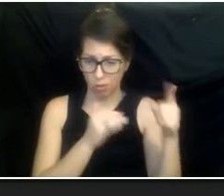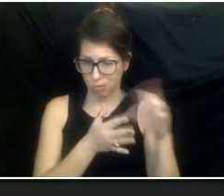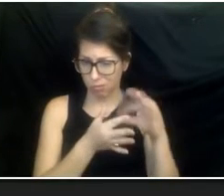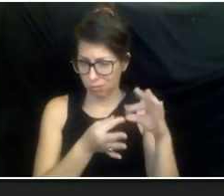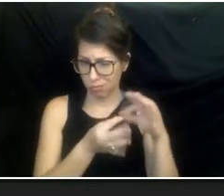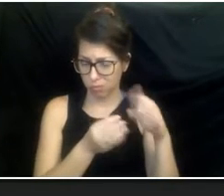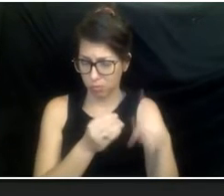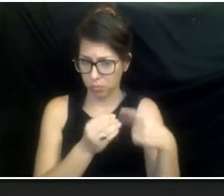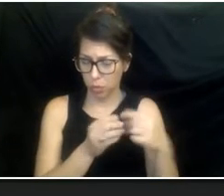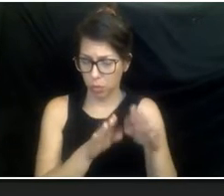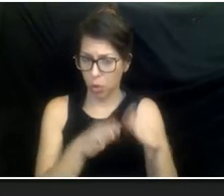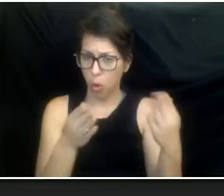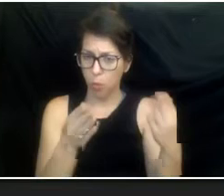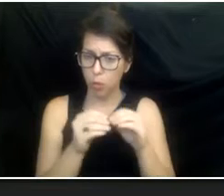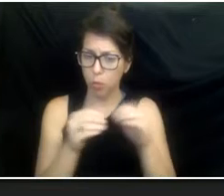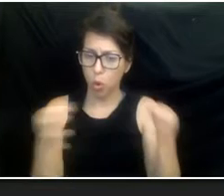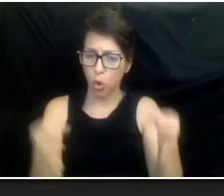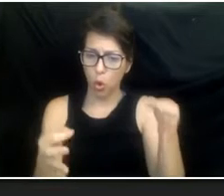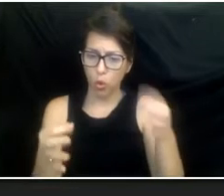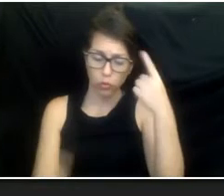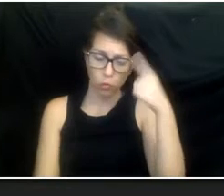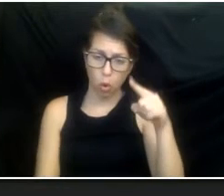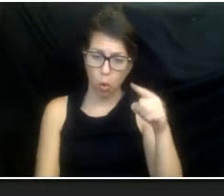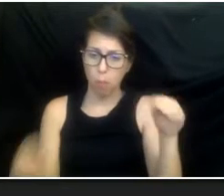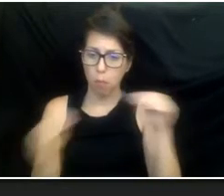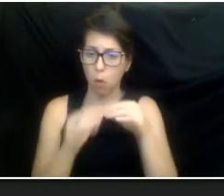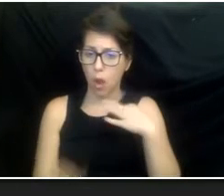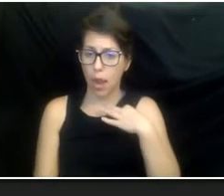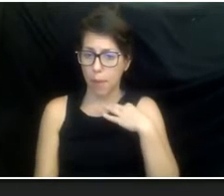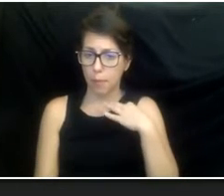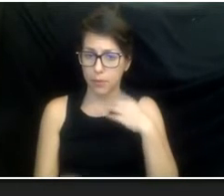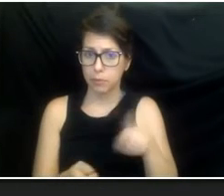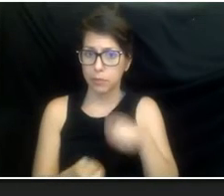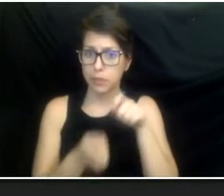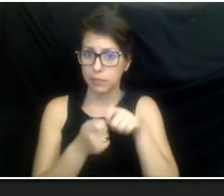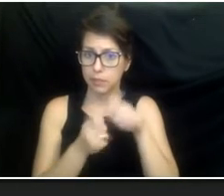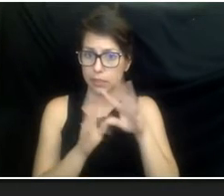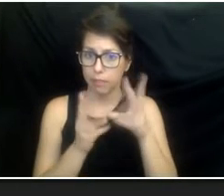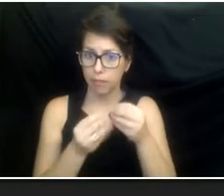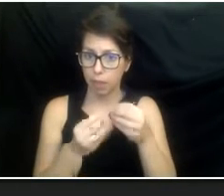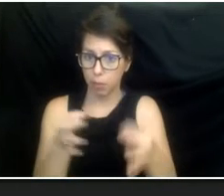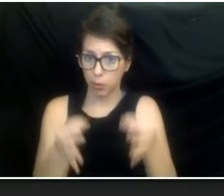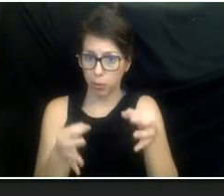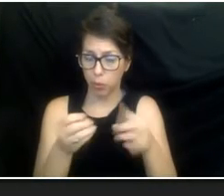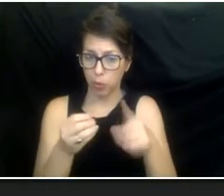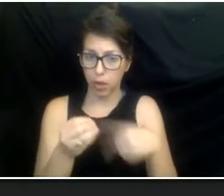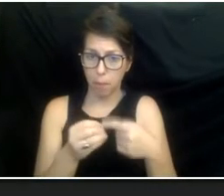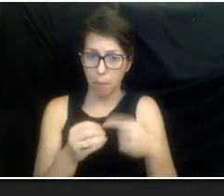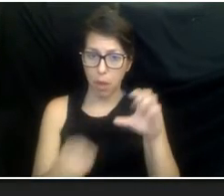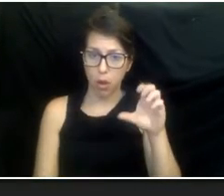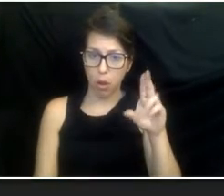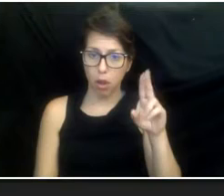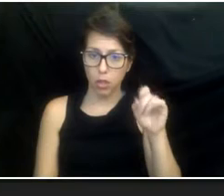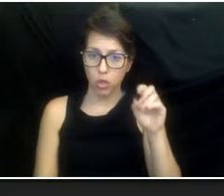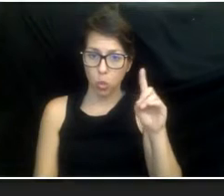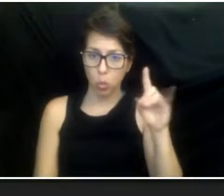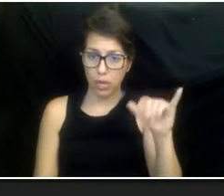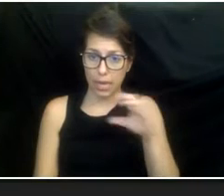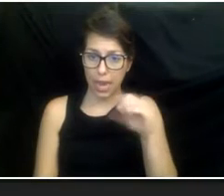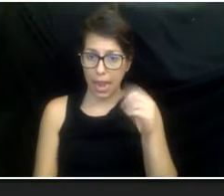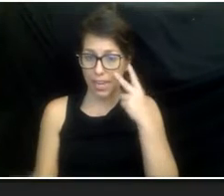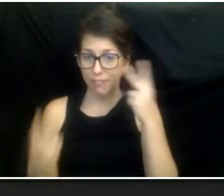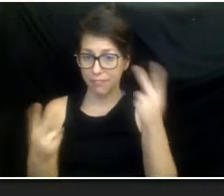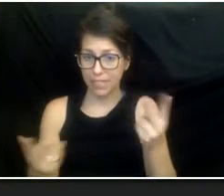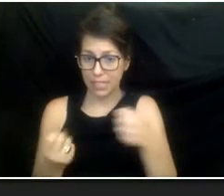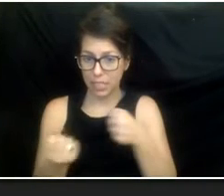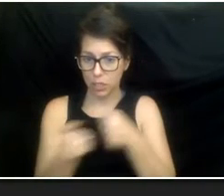example in my um uh in my written testimony that uh shows that there really needs to be attention to the